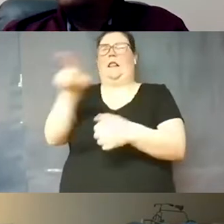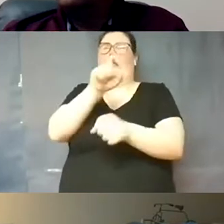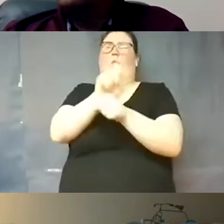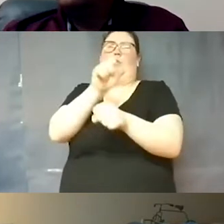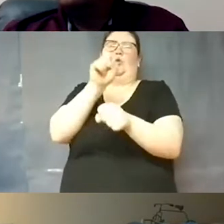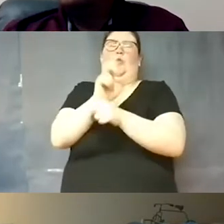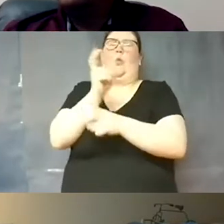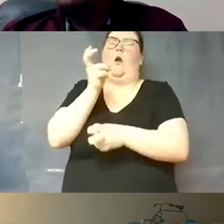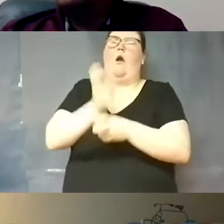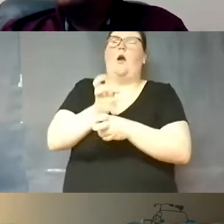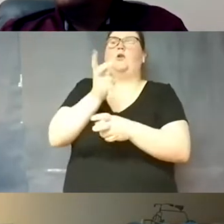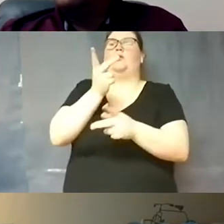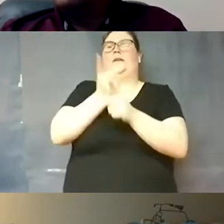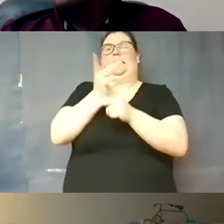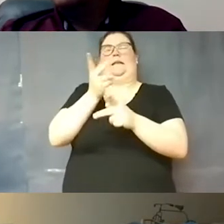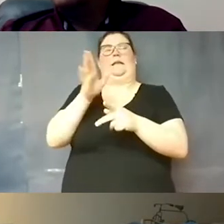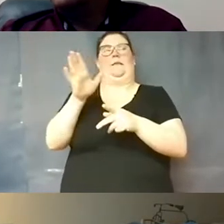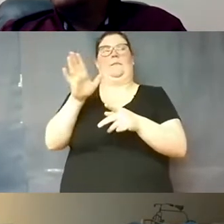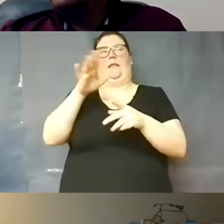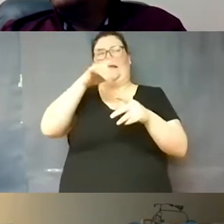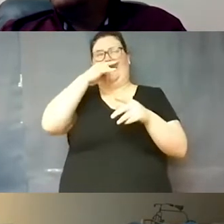day to keep the kiddos in their care safe